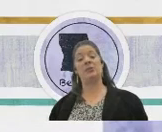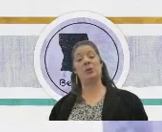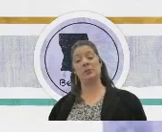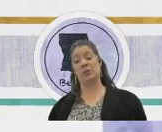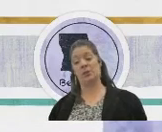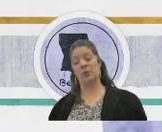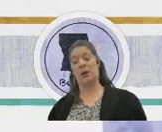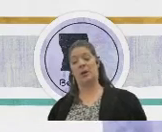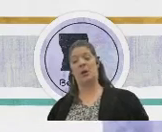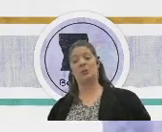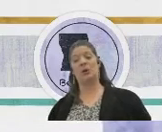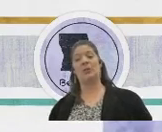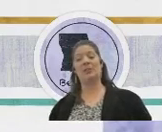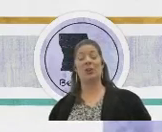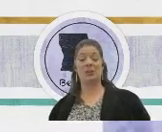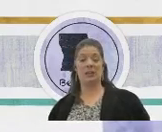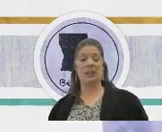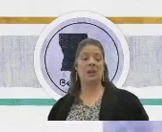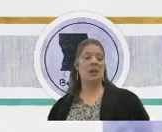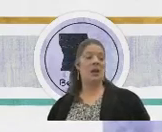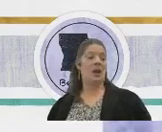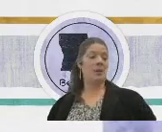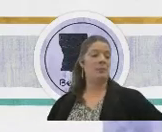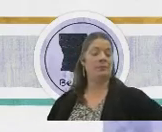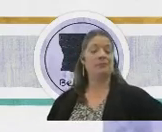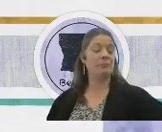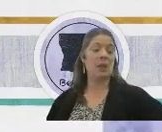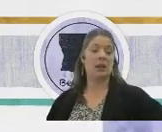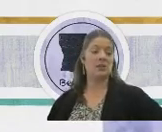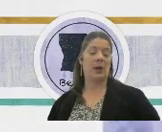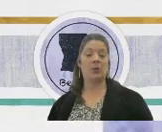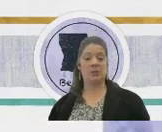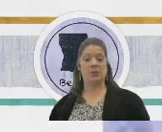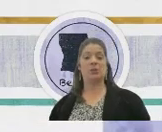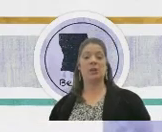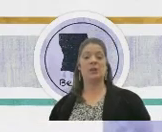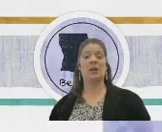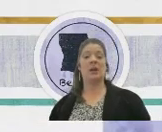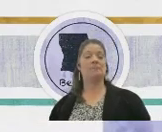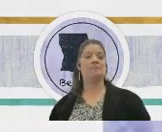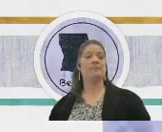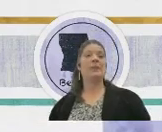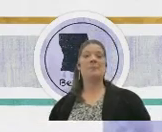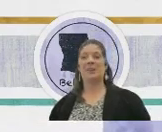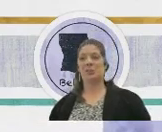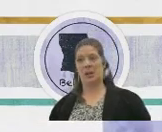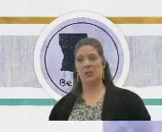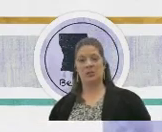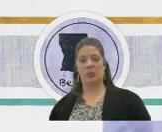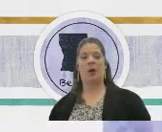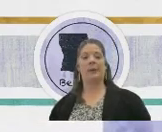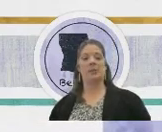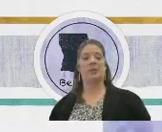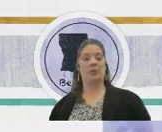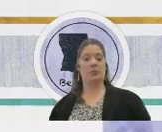and then there's also a law that's currently making its way across the street that may change